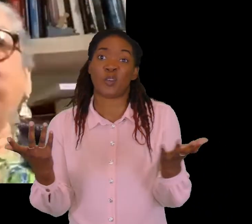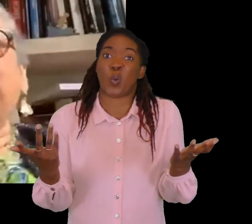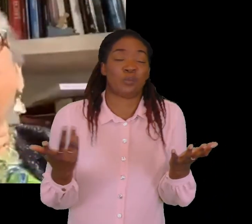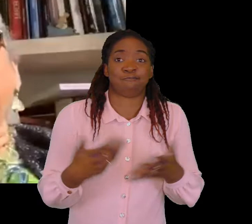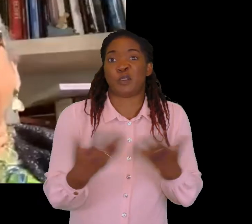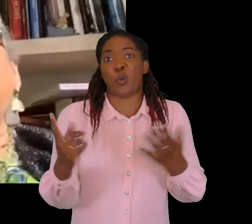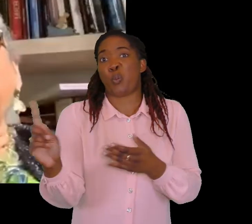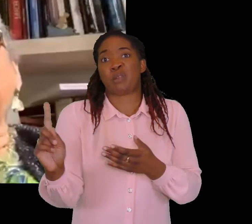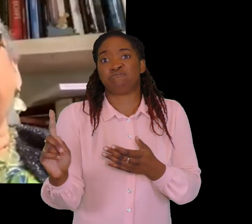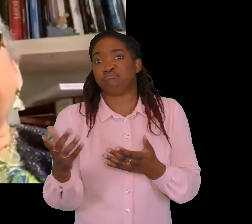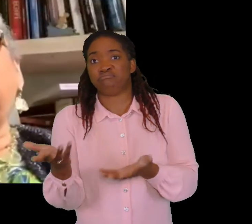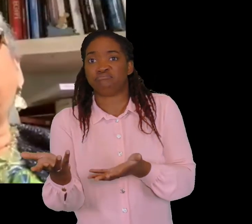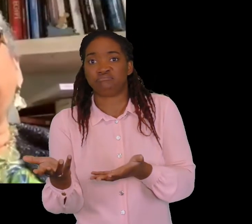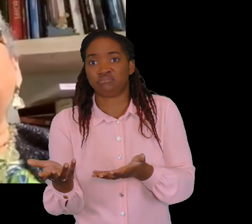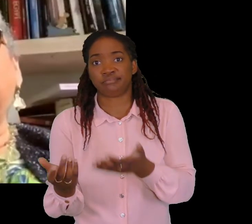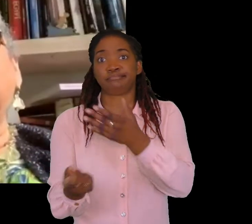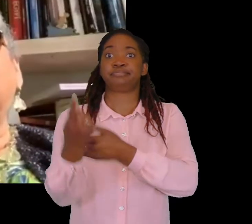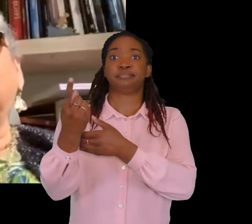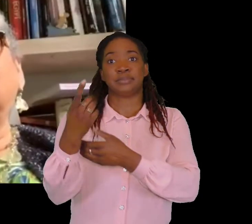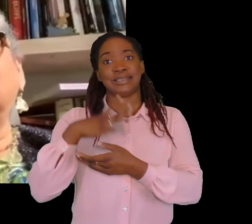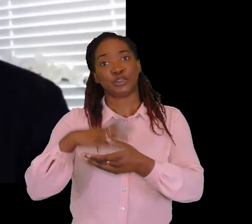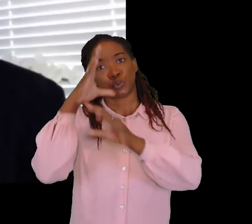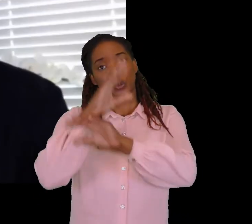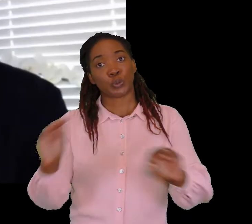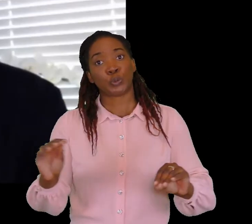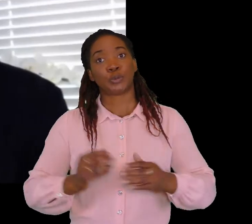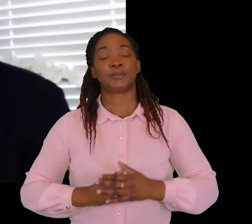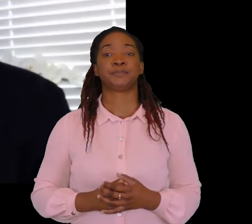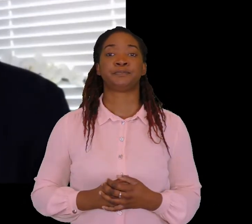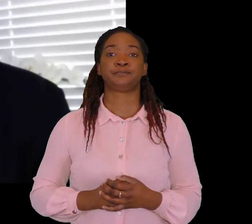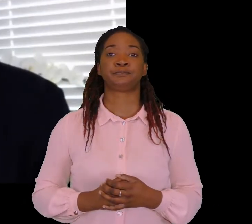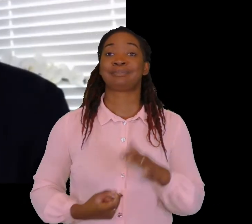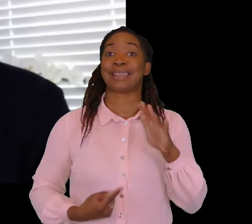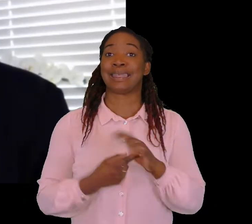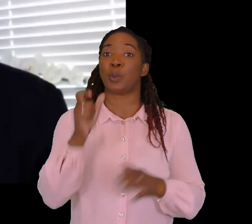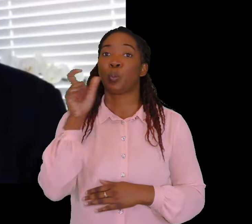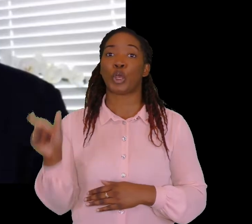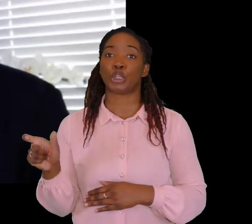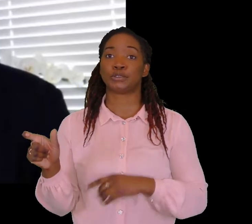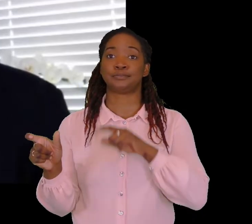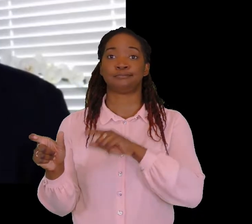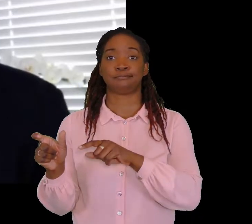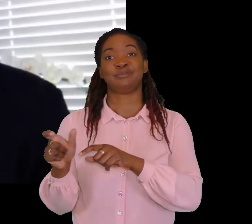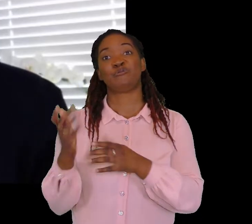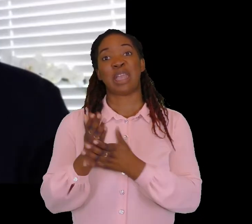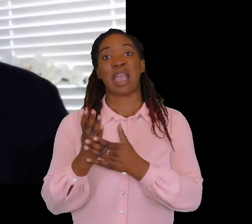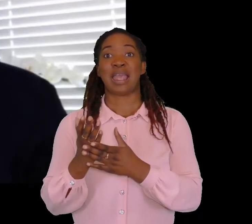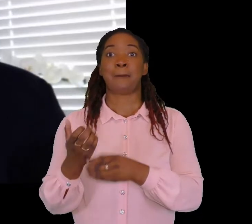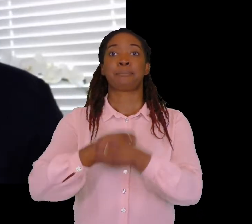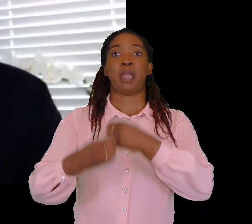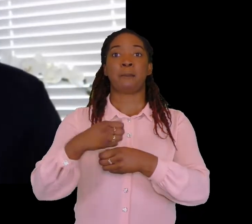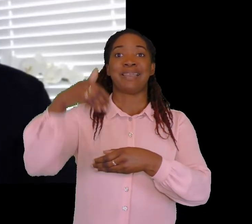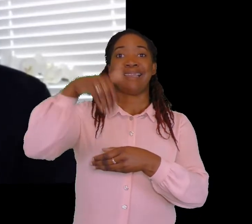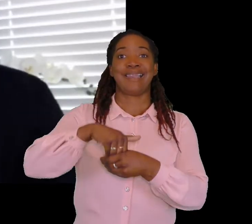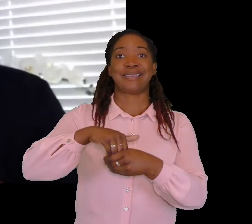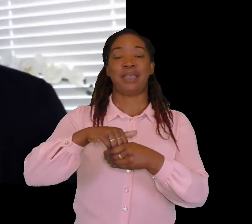for whatever issue that needed to be done. I mean, the key word is that we entered a hierarchy